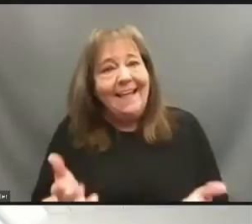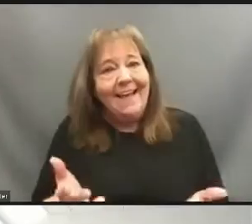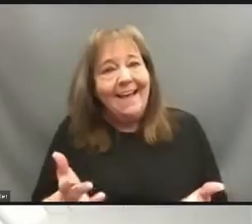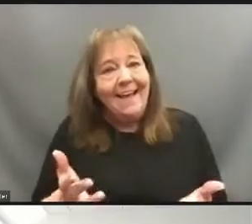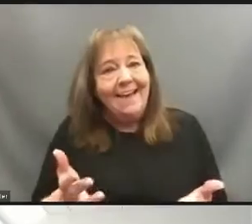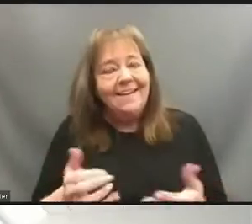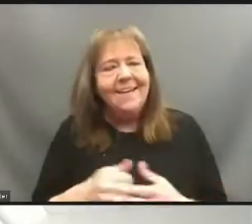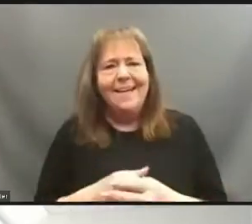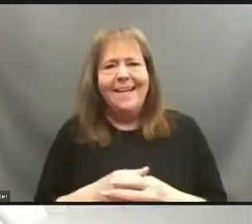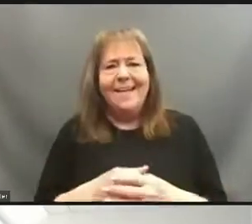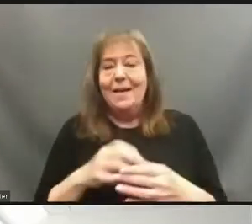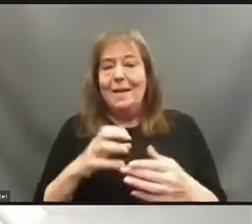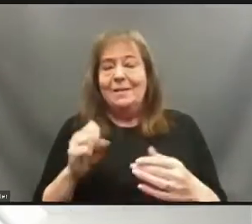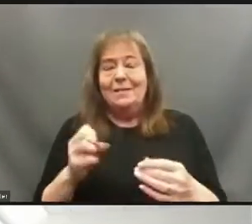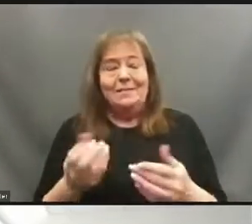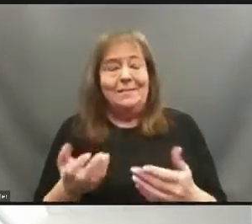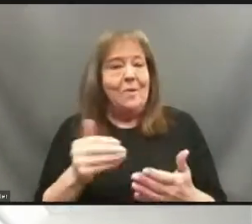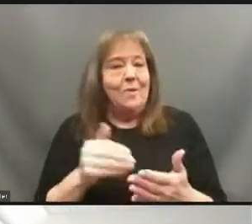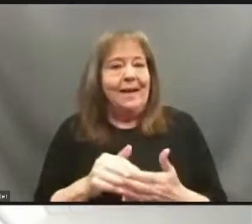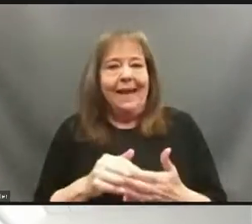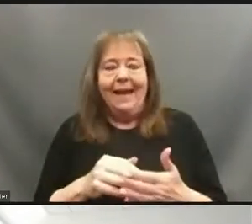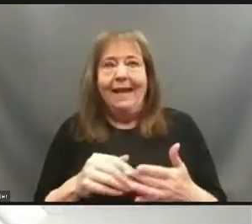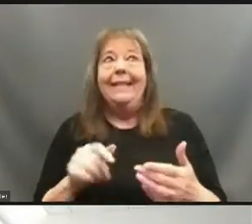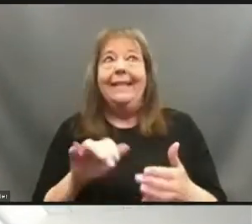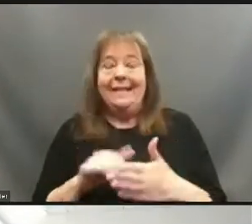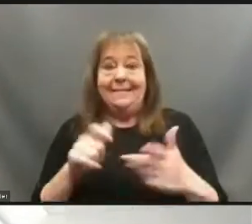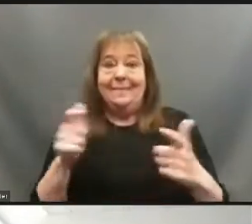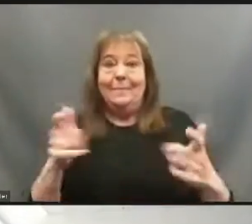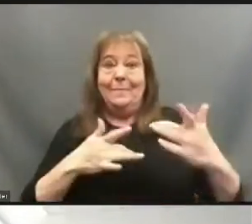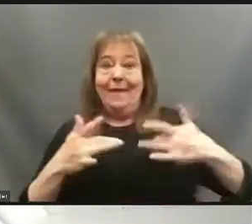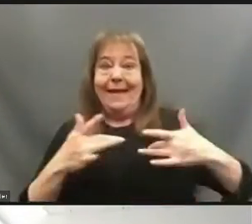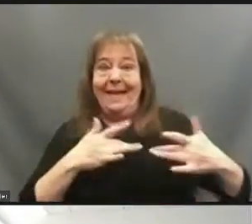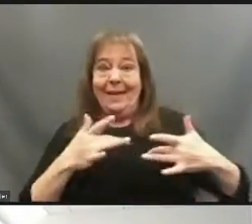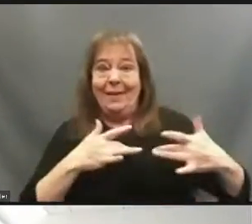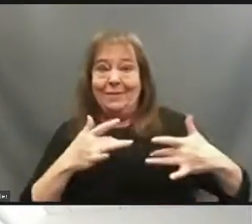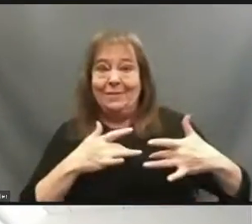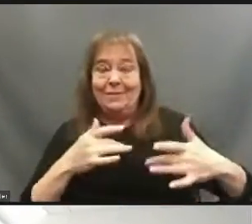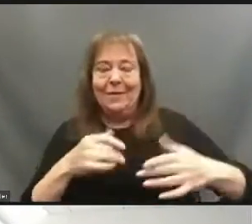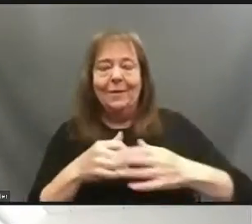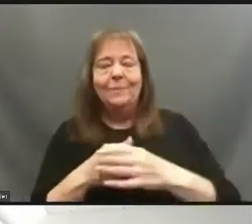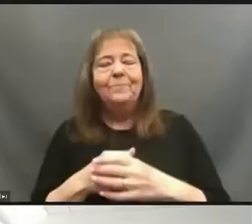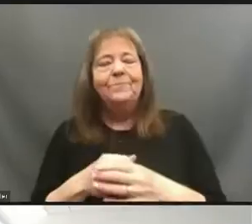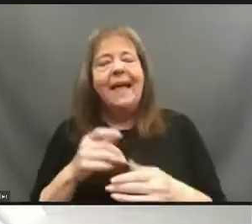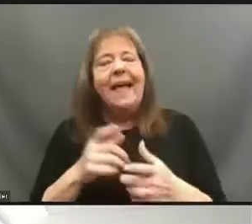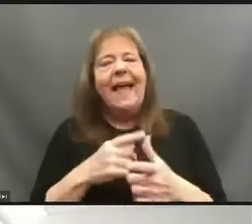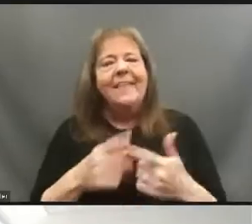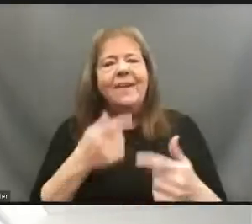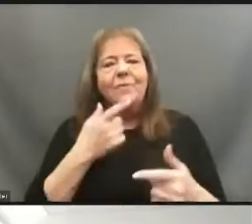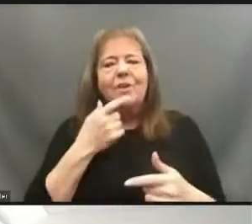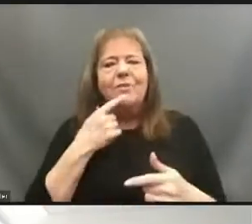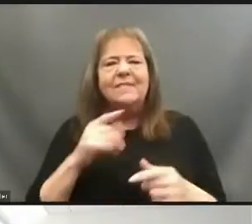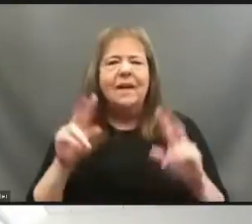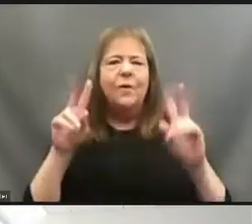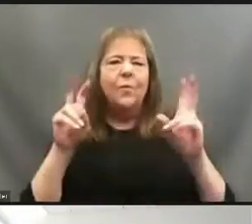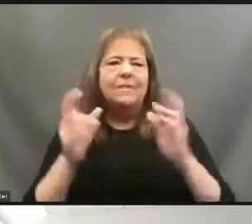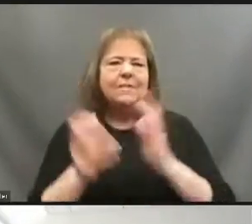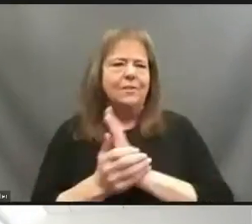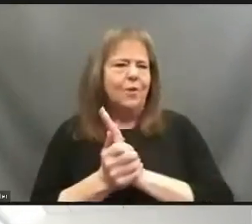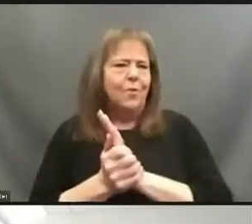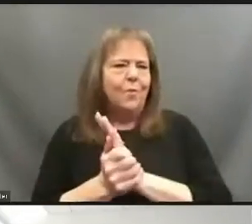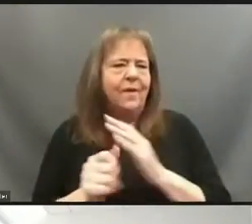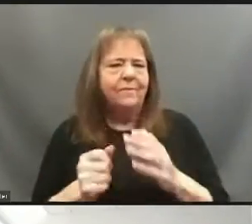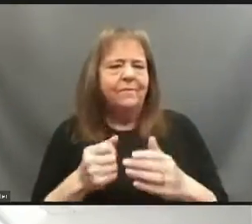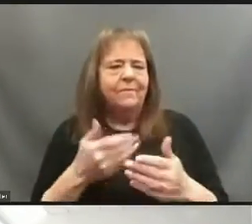and of itself is a significant concern. And then when you look at what they call the quality of evidence, they do another